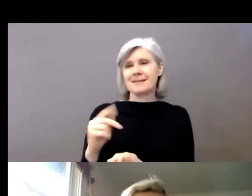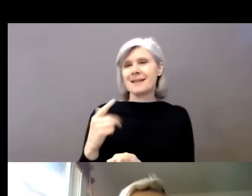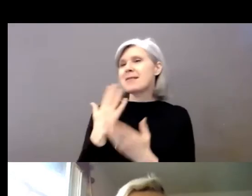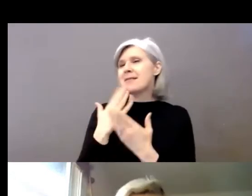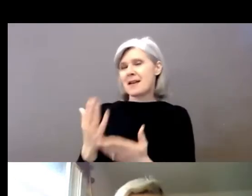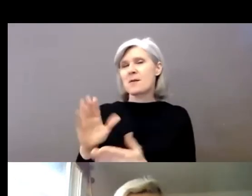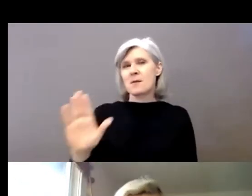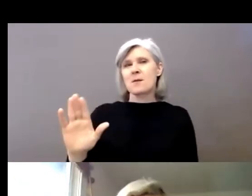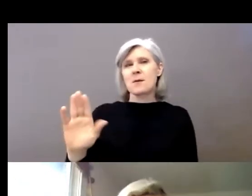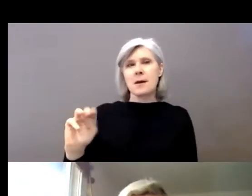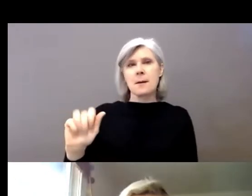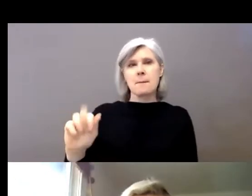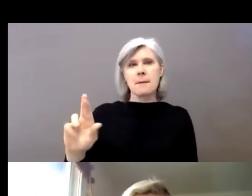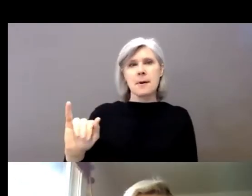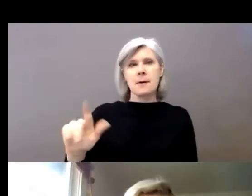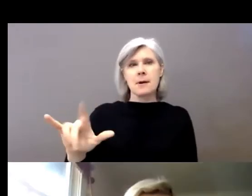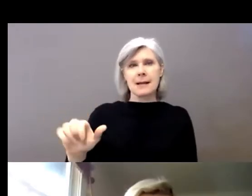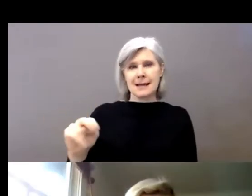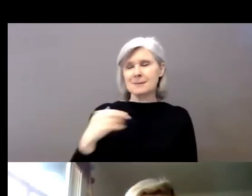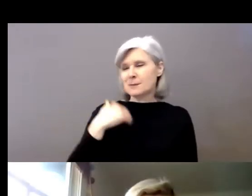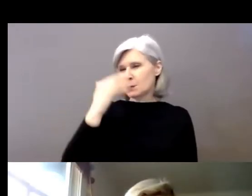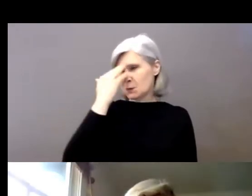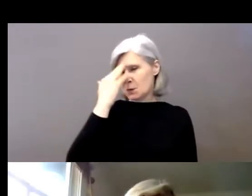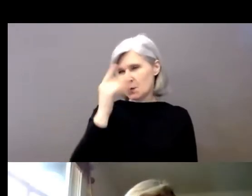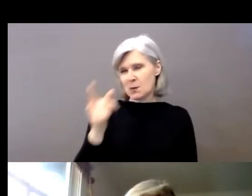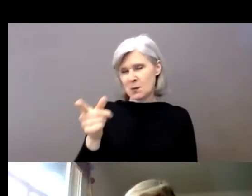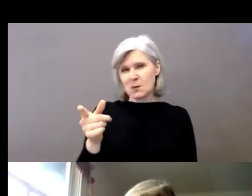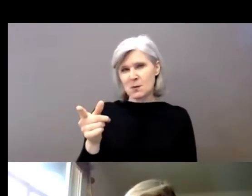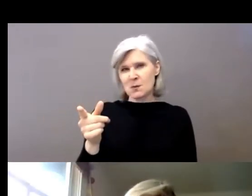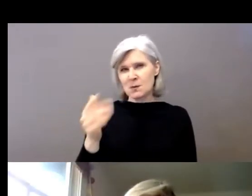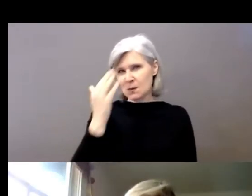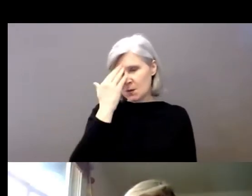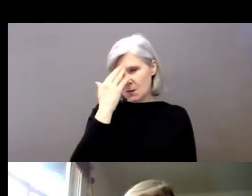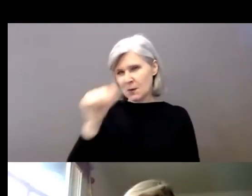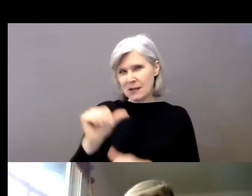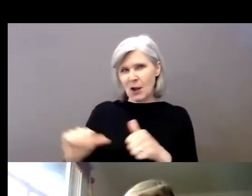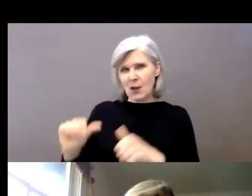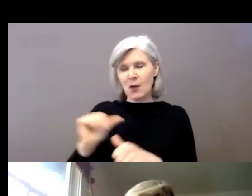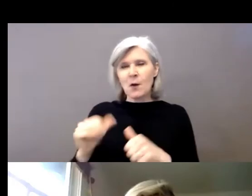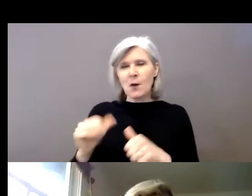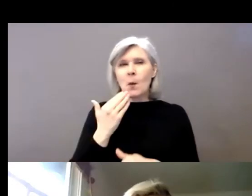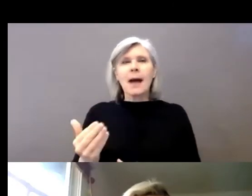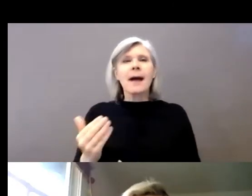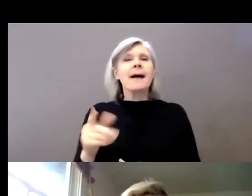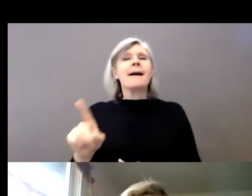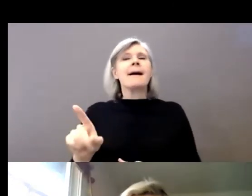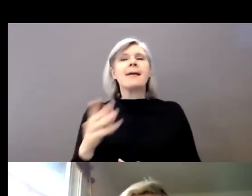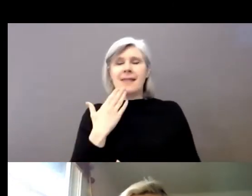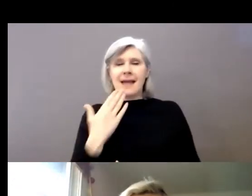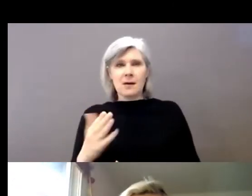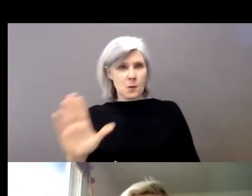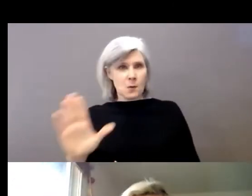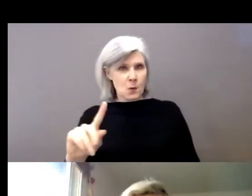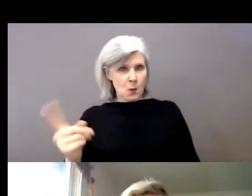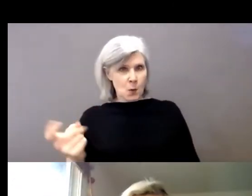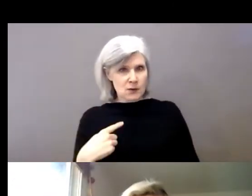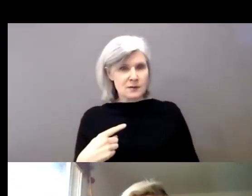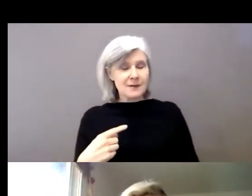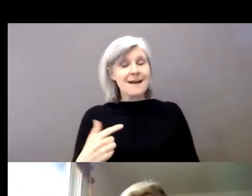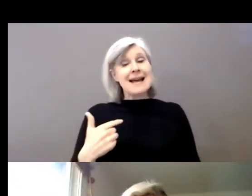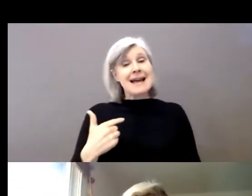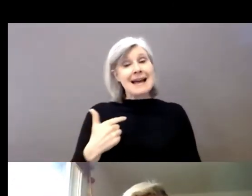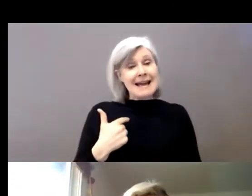lot of work together. My understanding is that there are some recommendations, but they're not specific for older